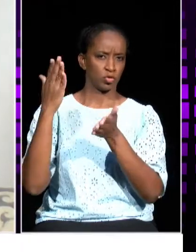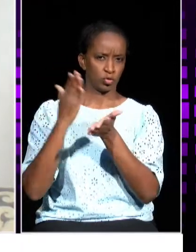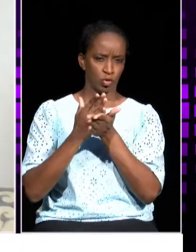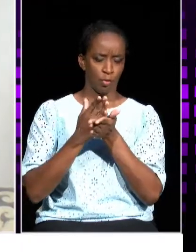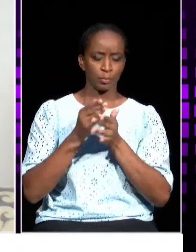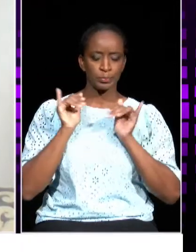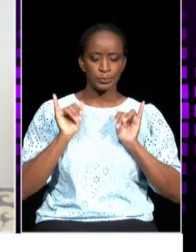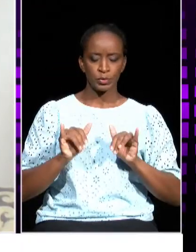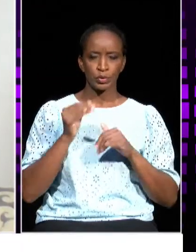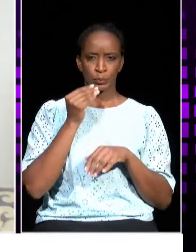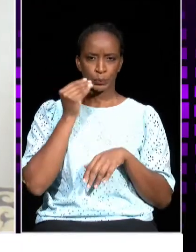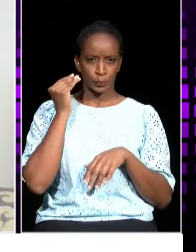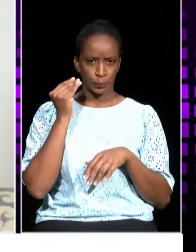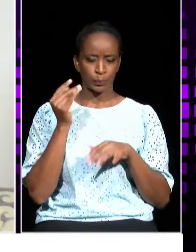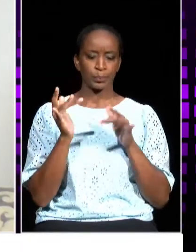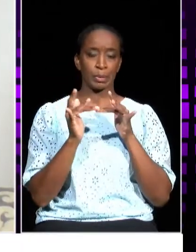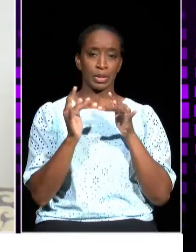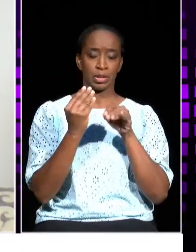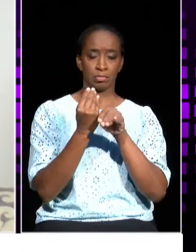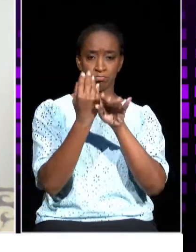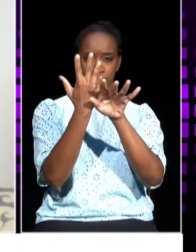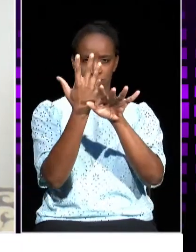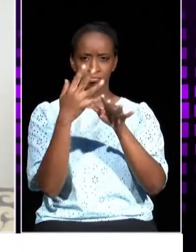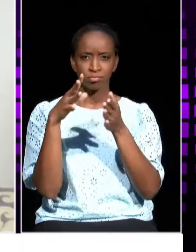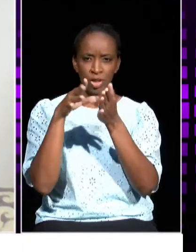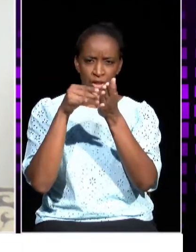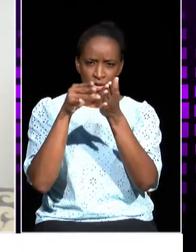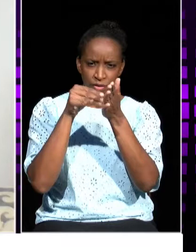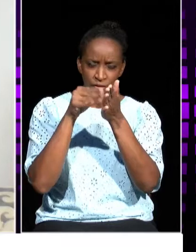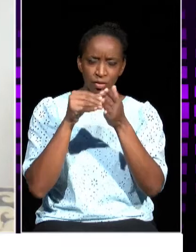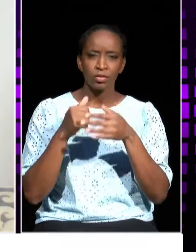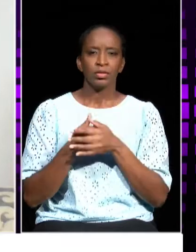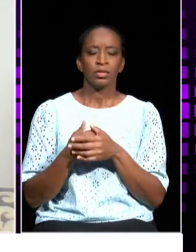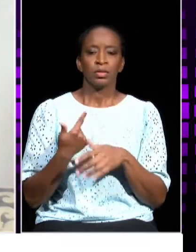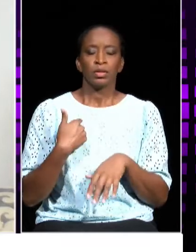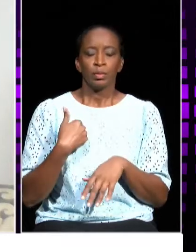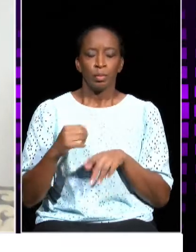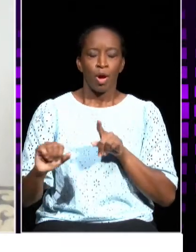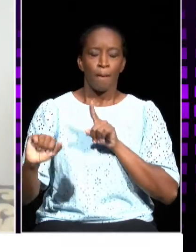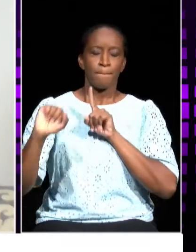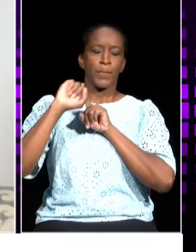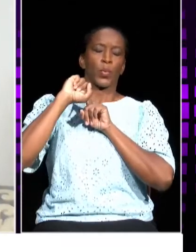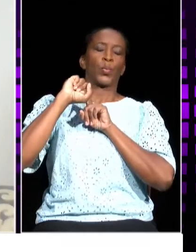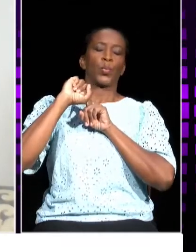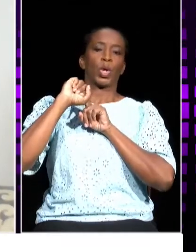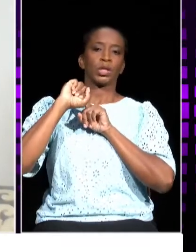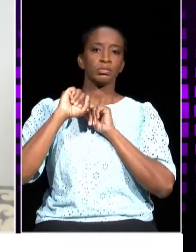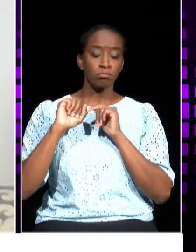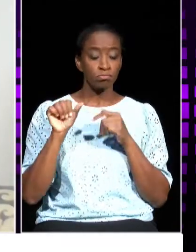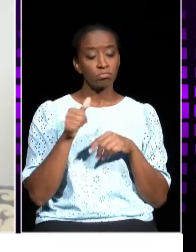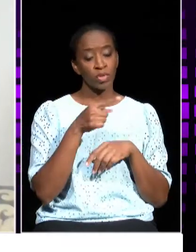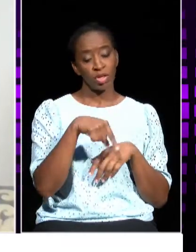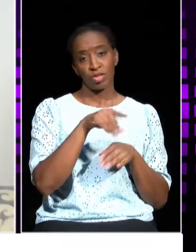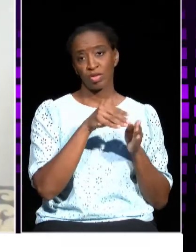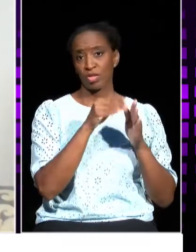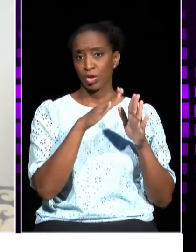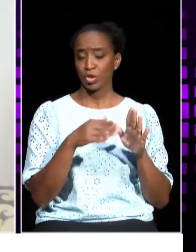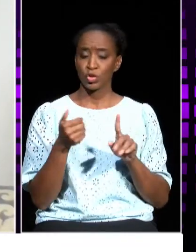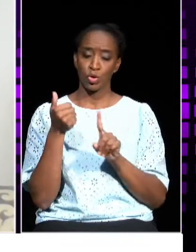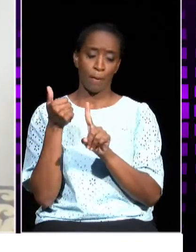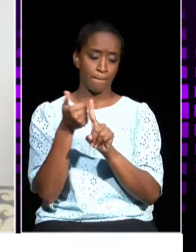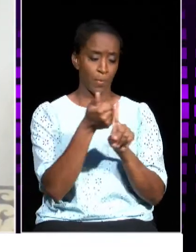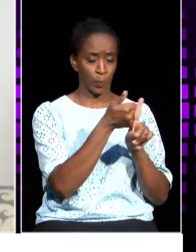online environment would have impacted not only me but students significantly in terms of